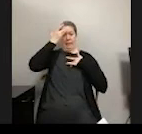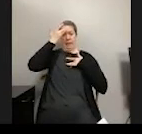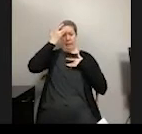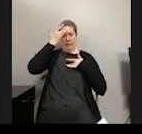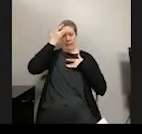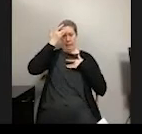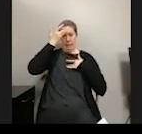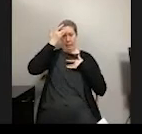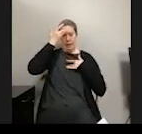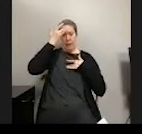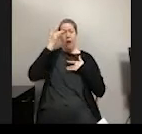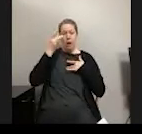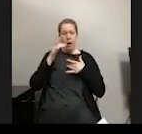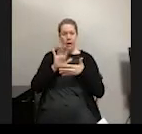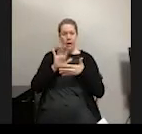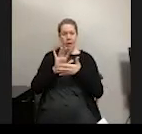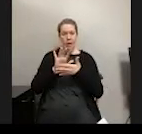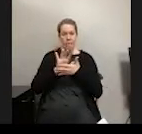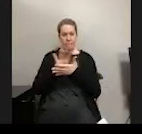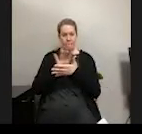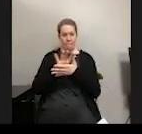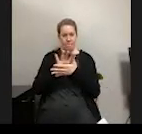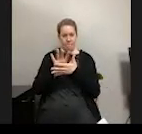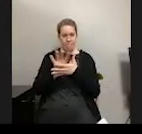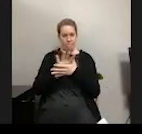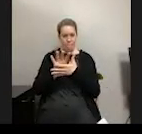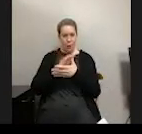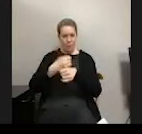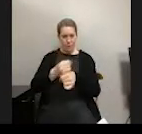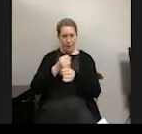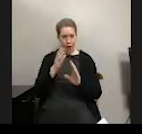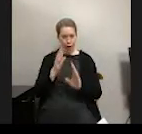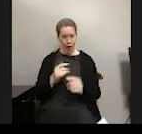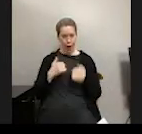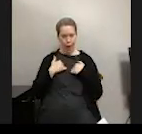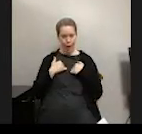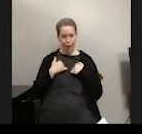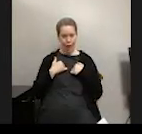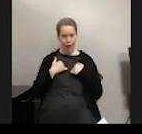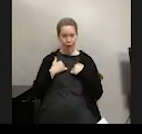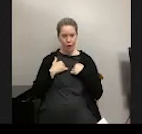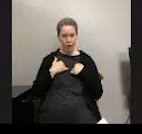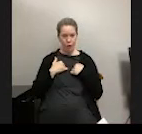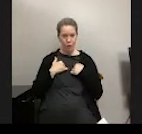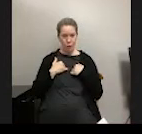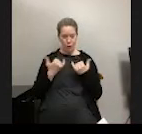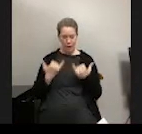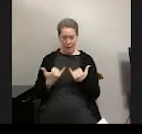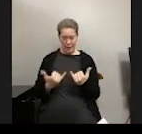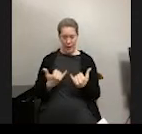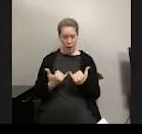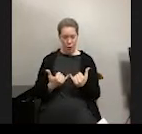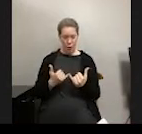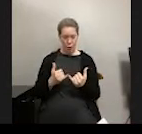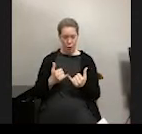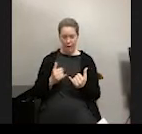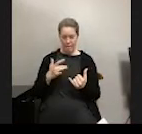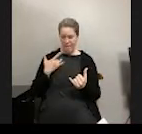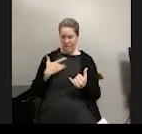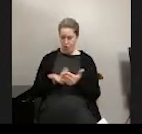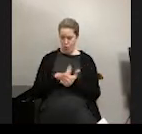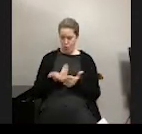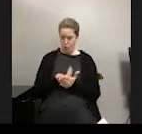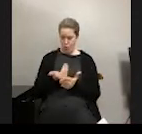up, and they're now working in the film business. I'm learning with public art. I feel like I am also emerging. Mm-hmm. But moving forward, I'd be very